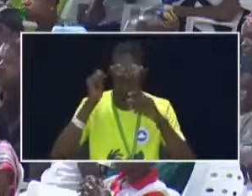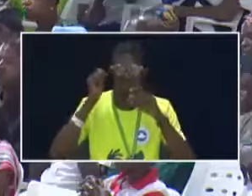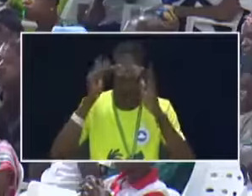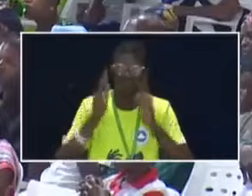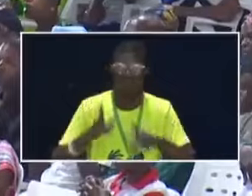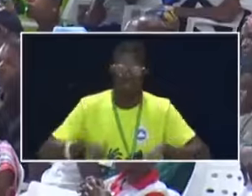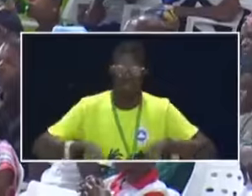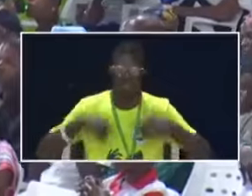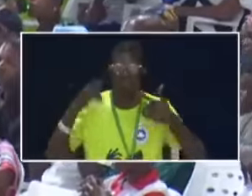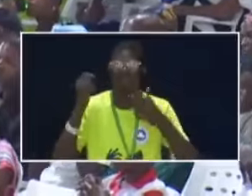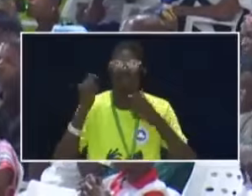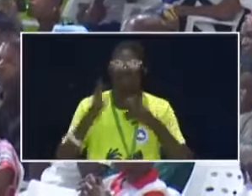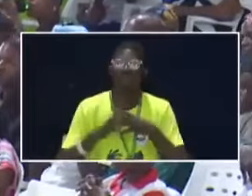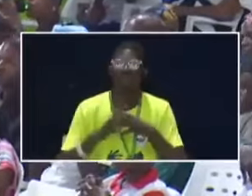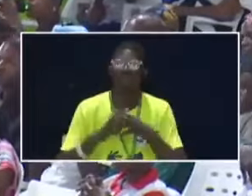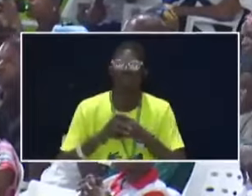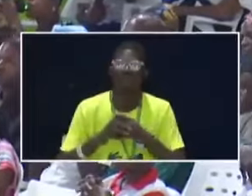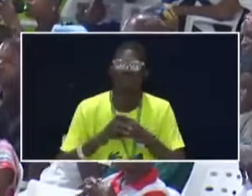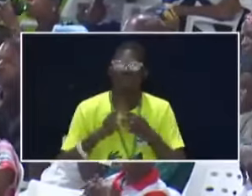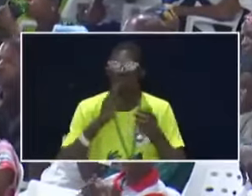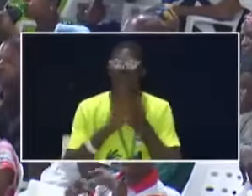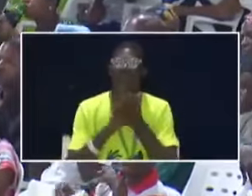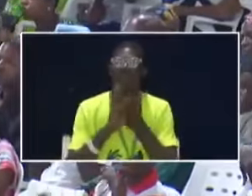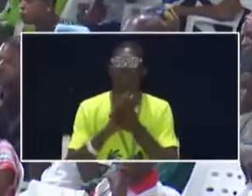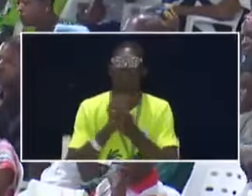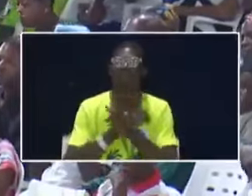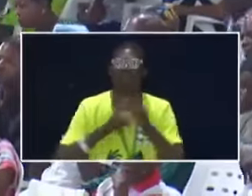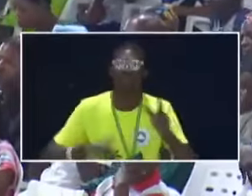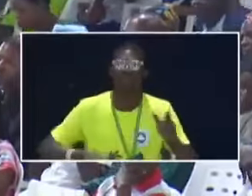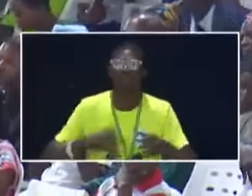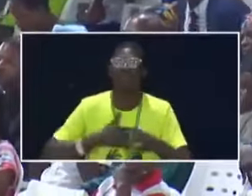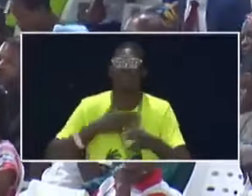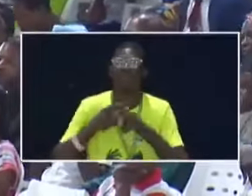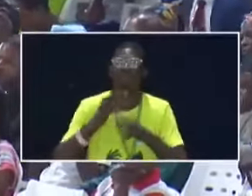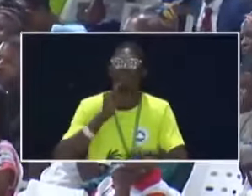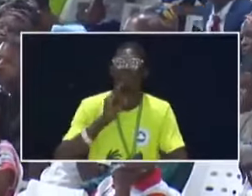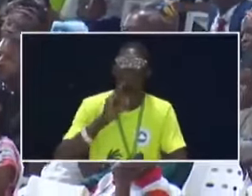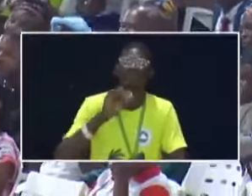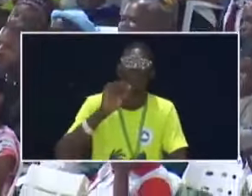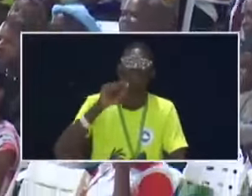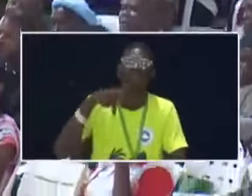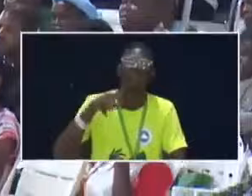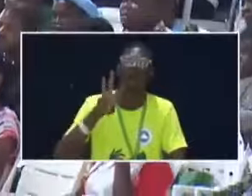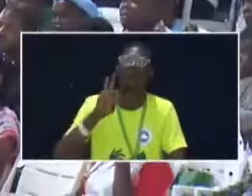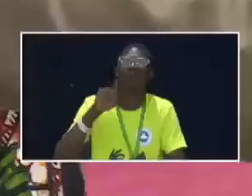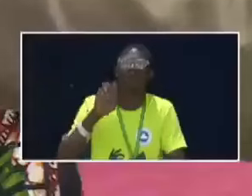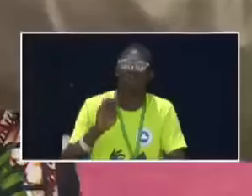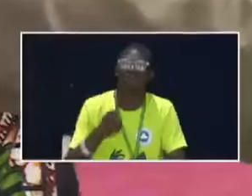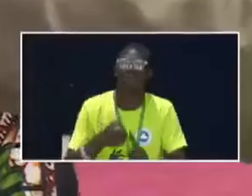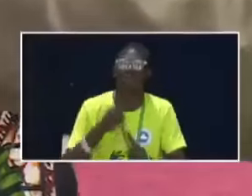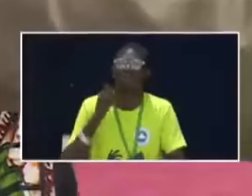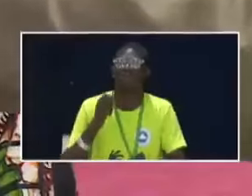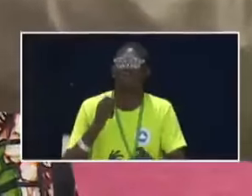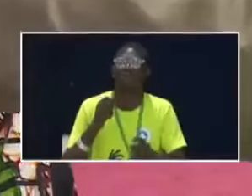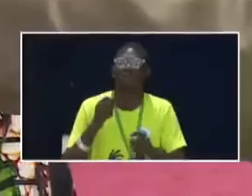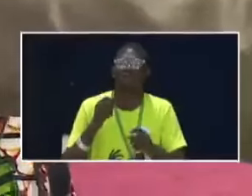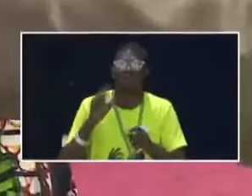God. Praise the Lord. My name is A.P. Wale Adeniran from Ogun 16,